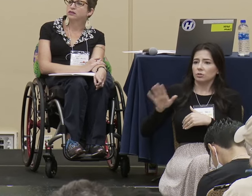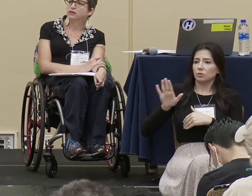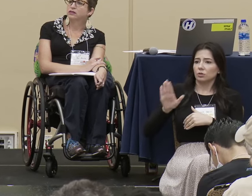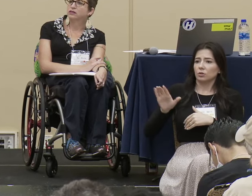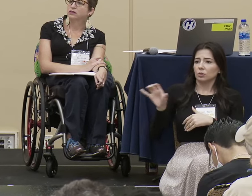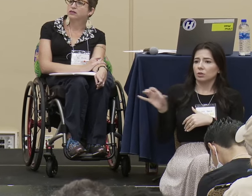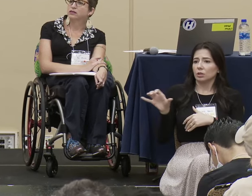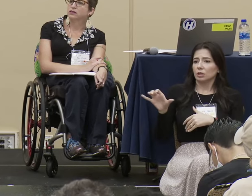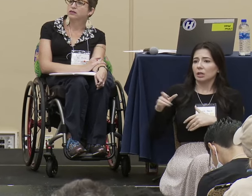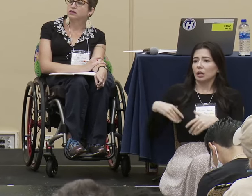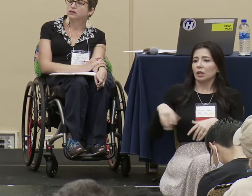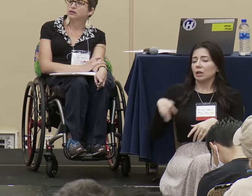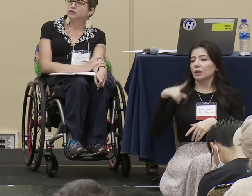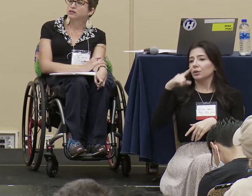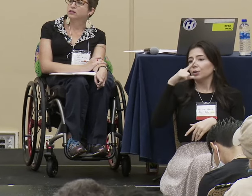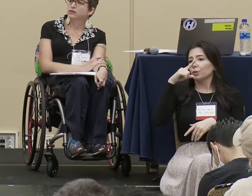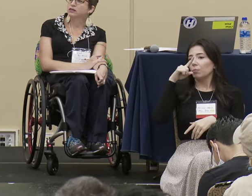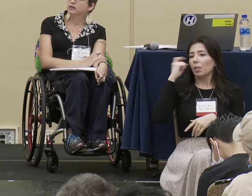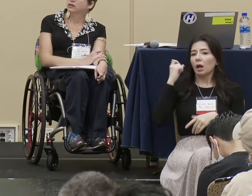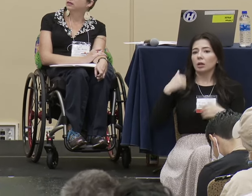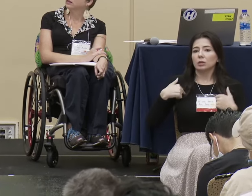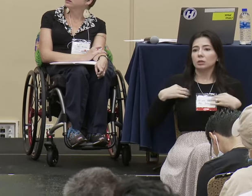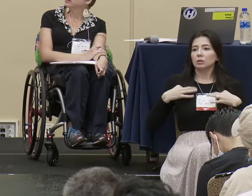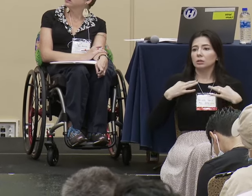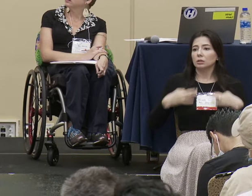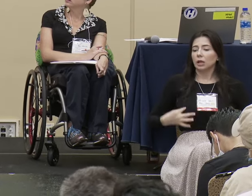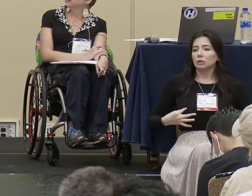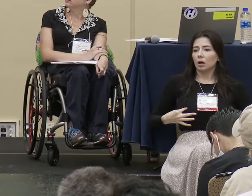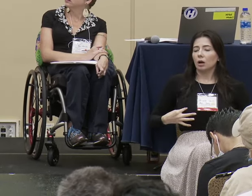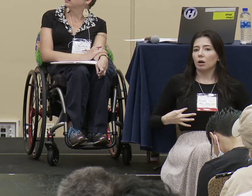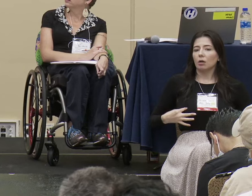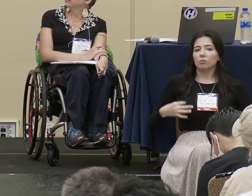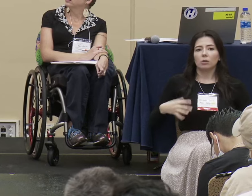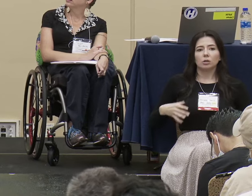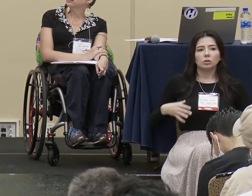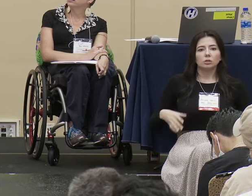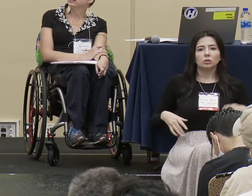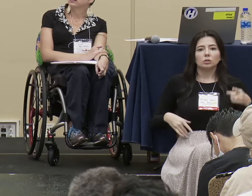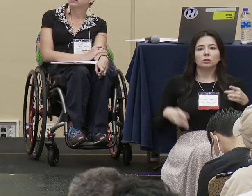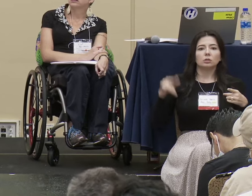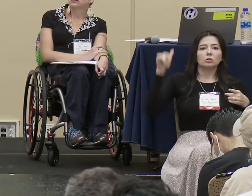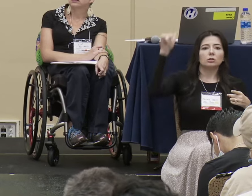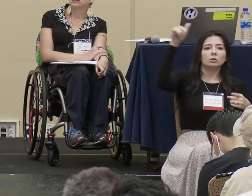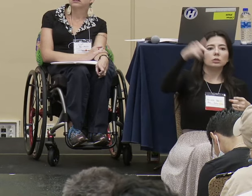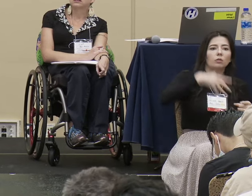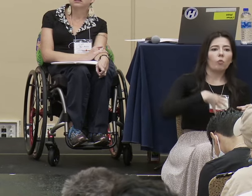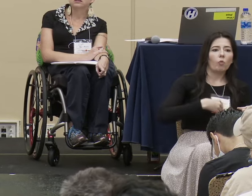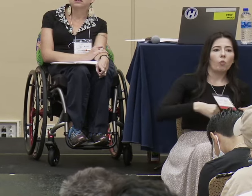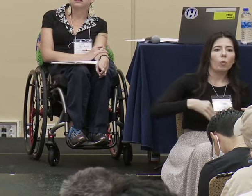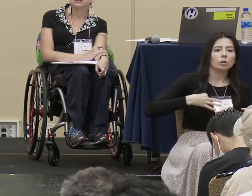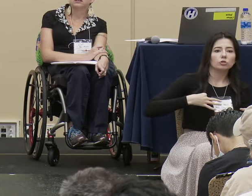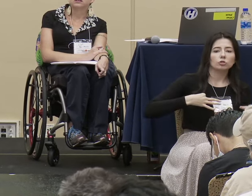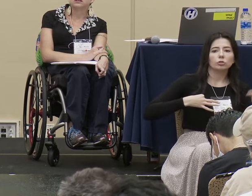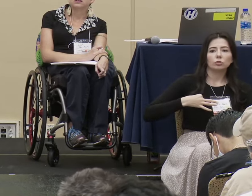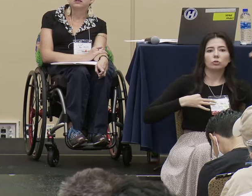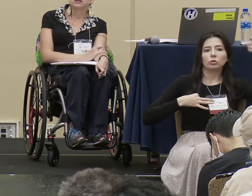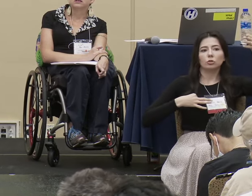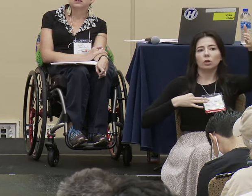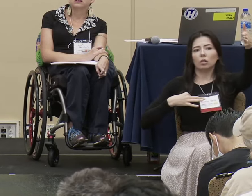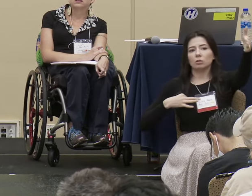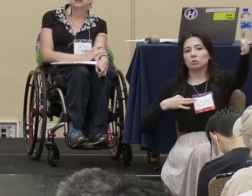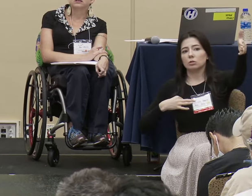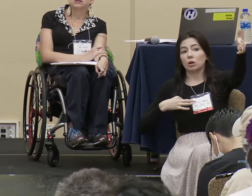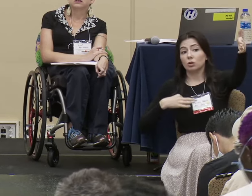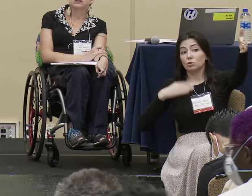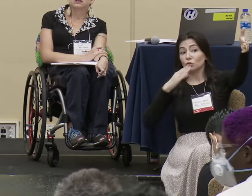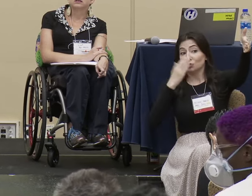the black tank top. And then there's somebody in the back row wearing a white shirt on this side. Yes?